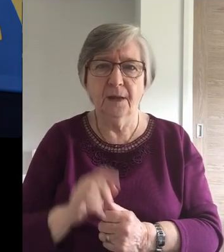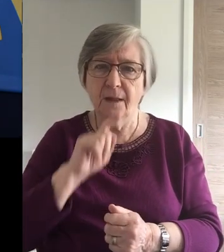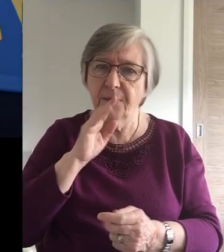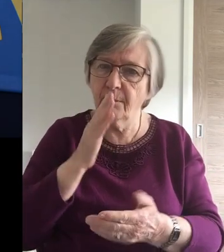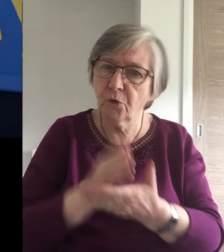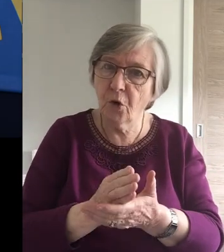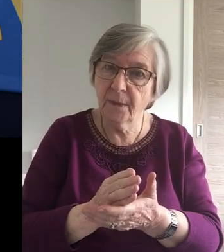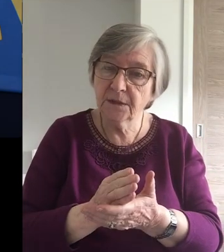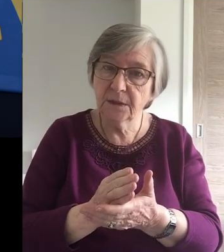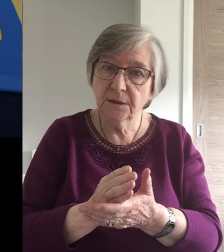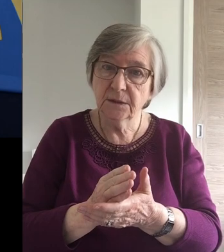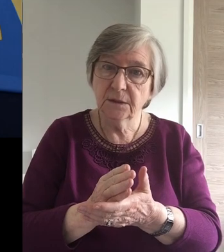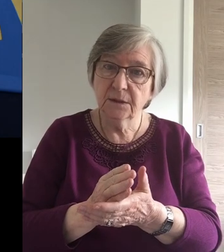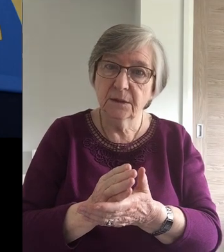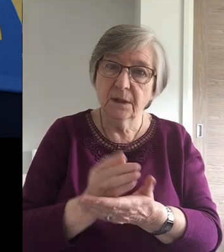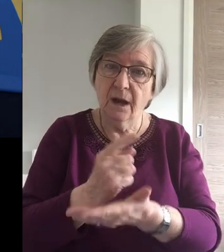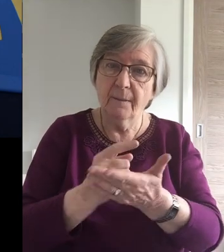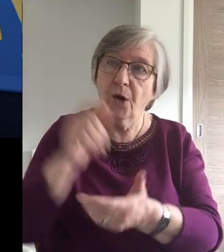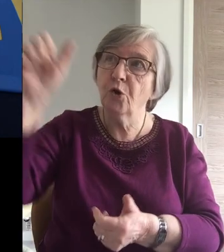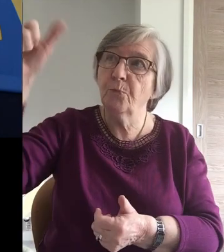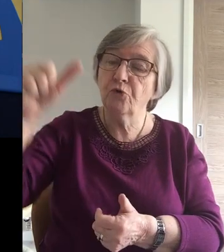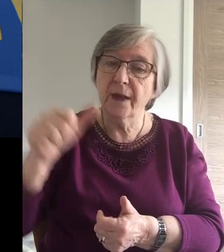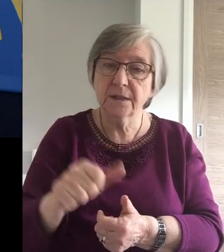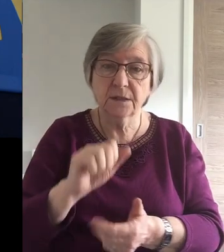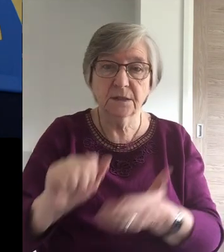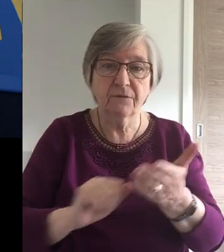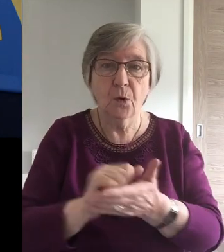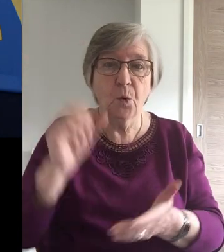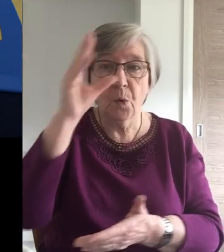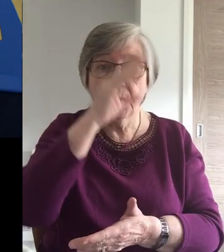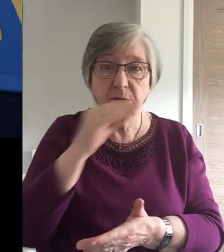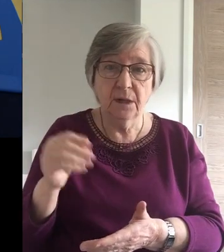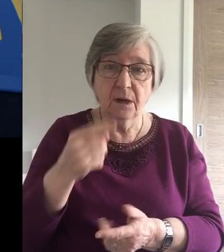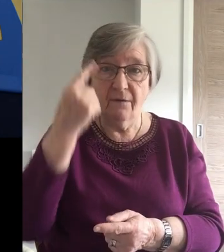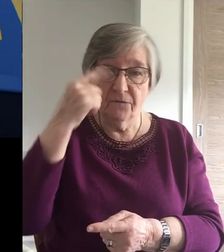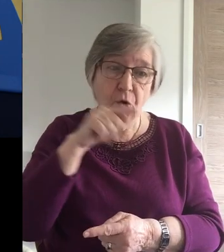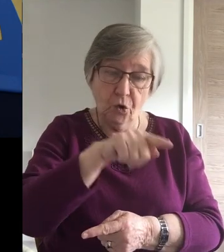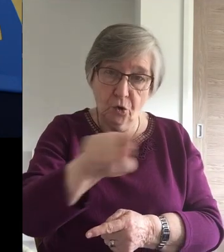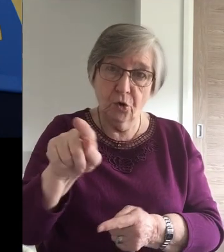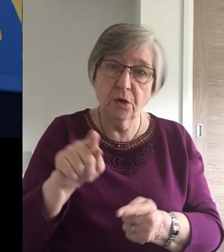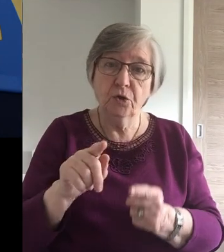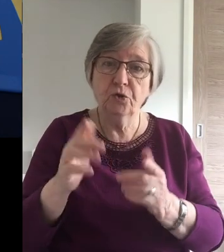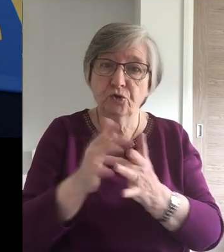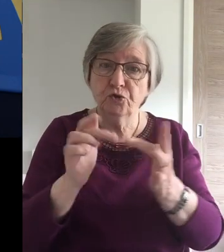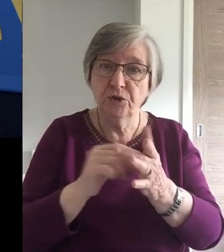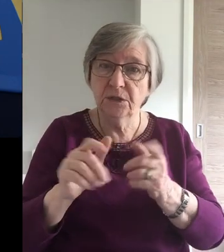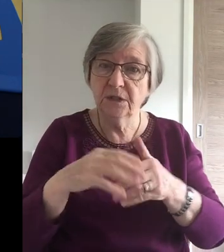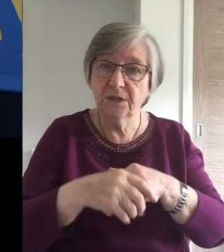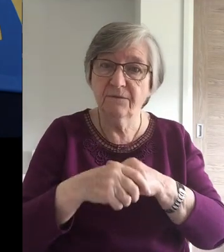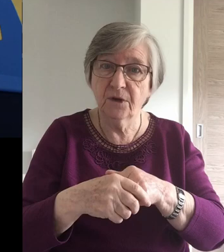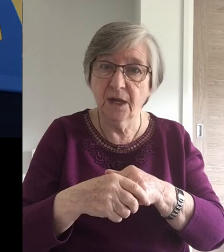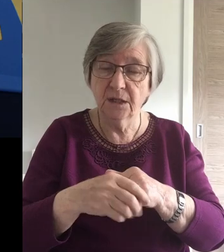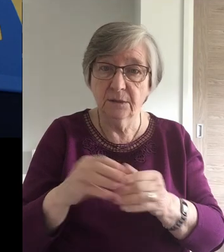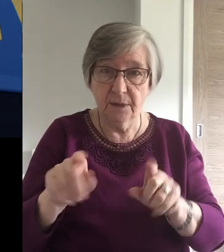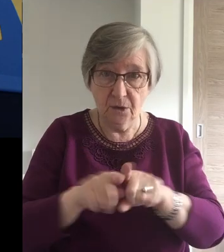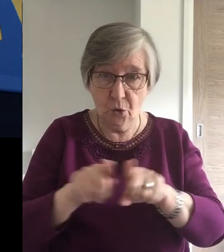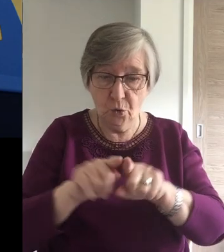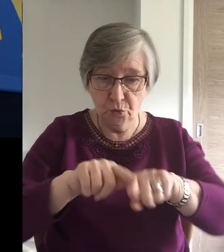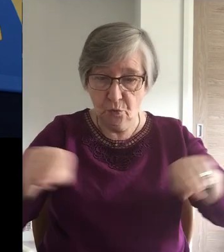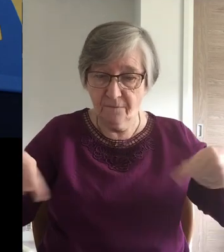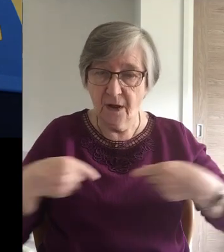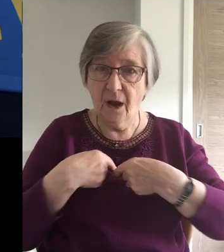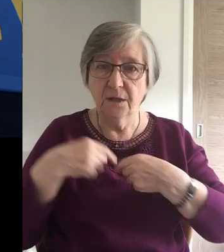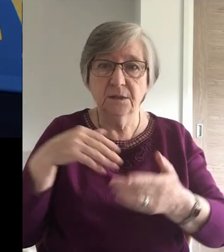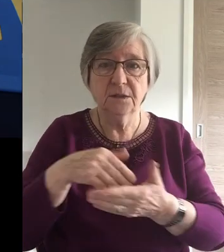And the promises of the presence of your Spirit were not only for your first apostles, not only for then, but also for now, for